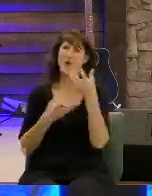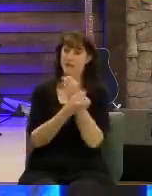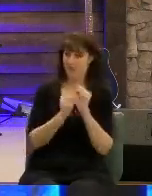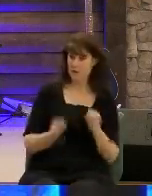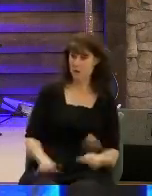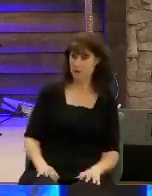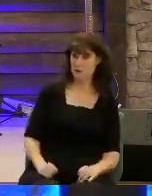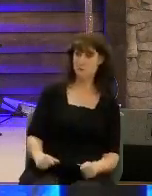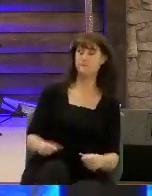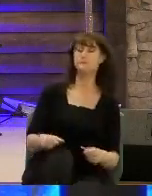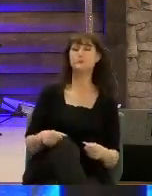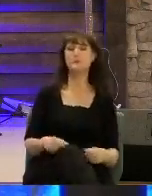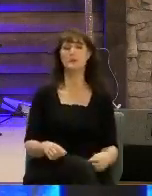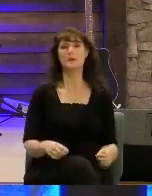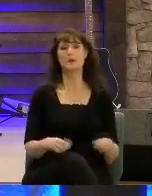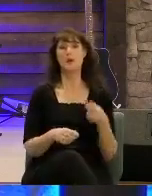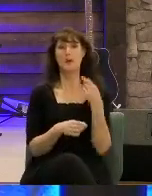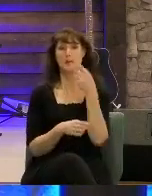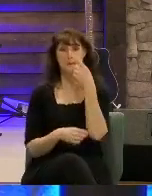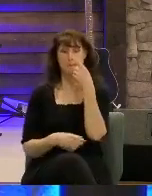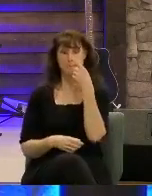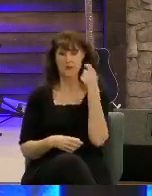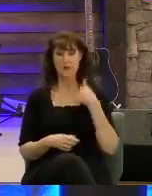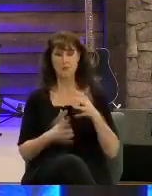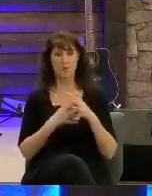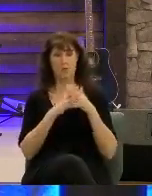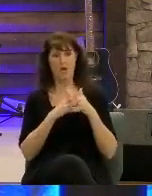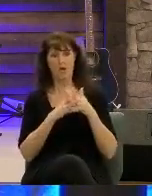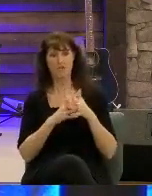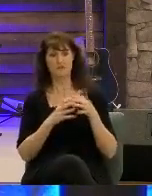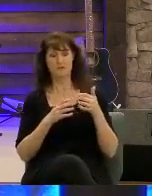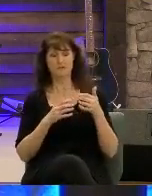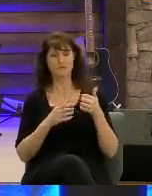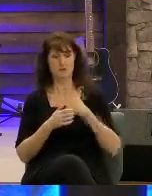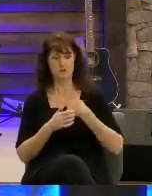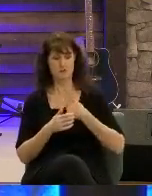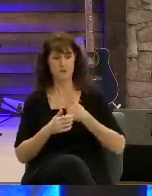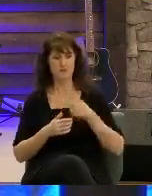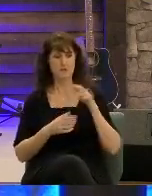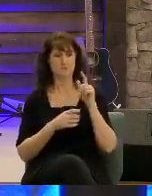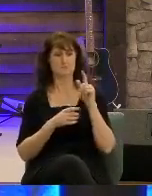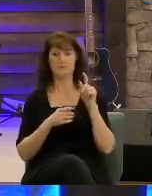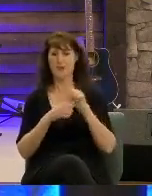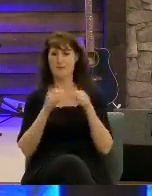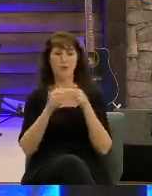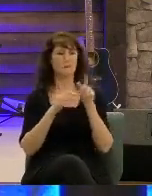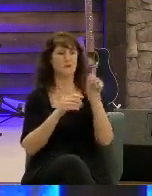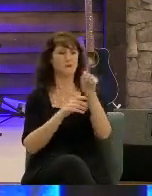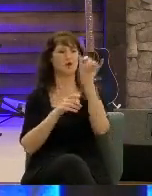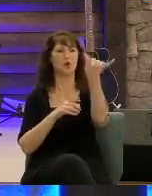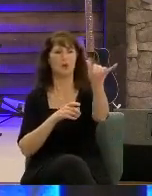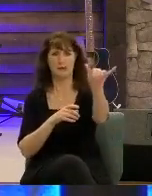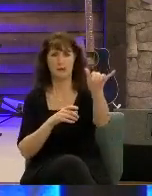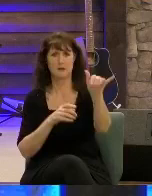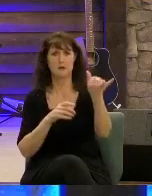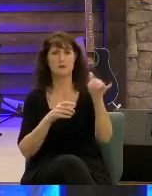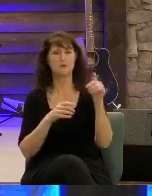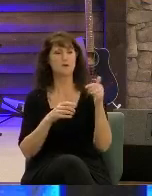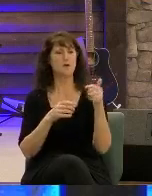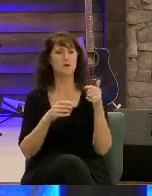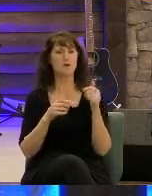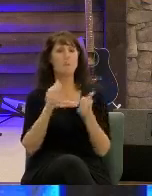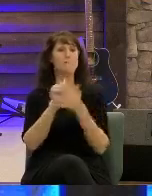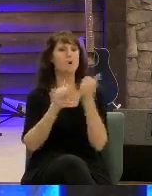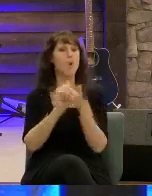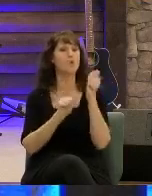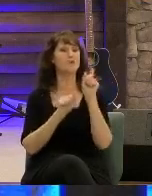salvation, maybe, because we're dealing with this, we're wrestling with this thing about eternity, right? Where you know, the most asked question